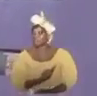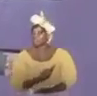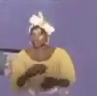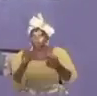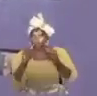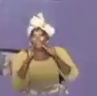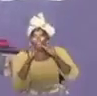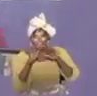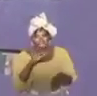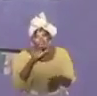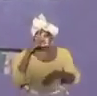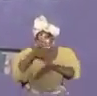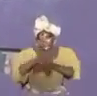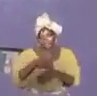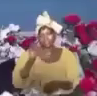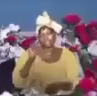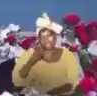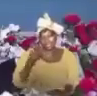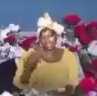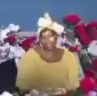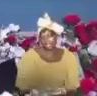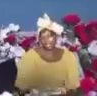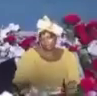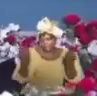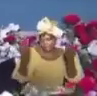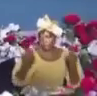blessed tonight? Please rise up on your feet.